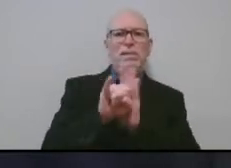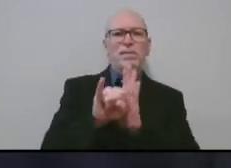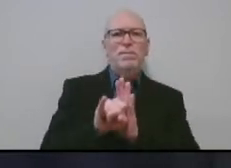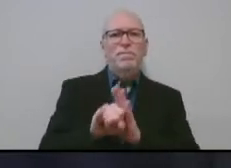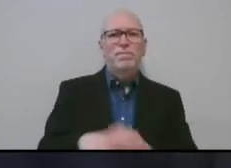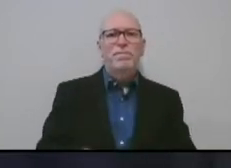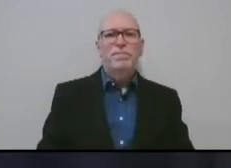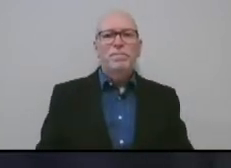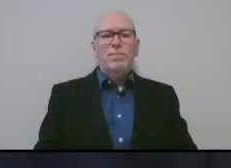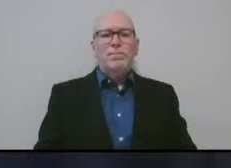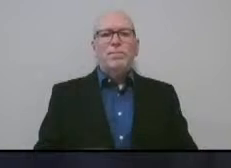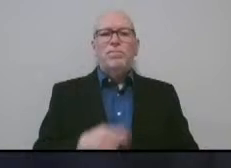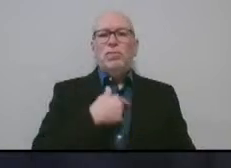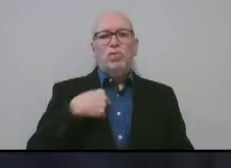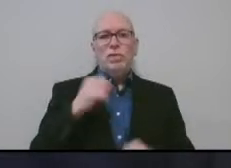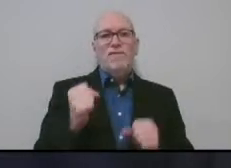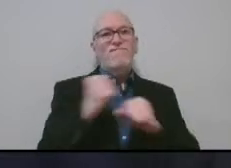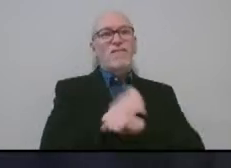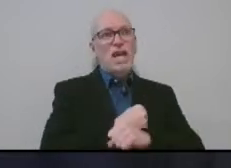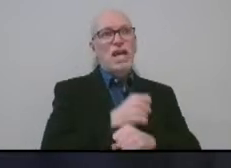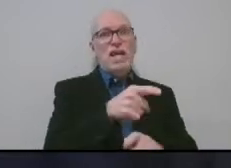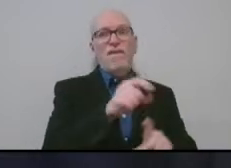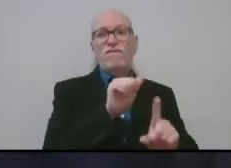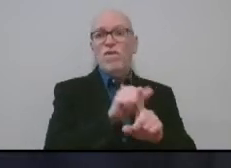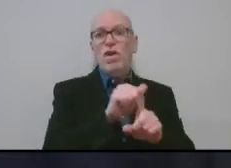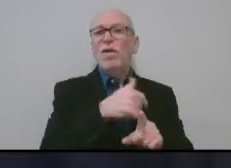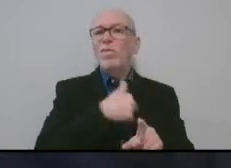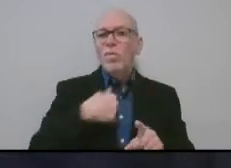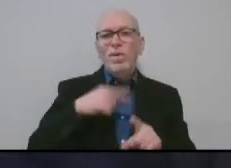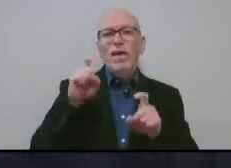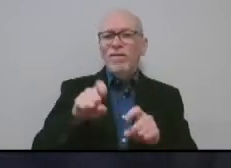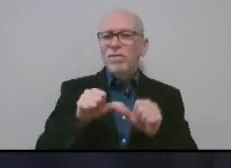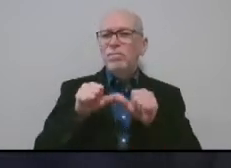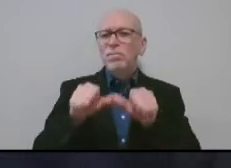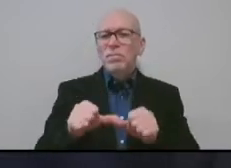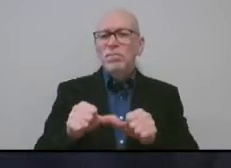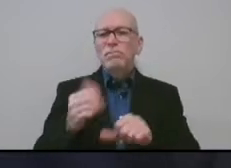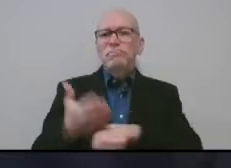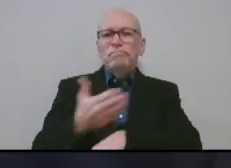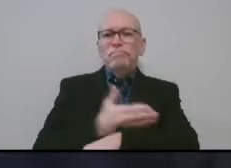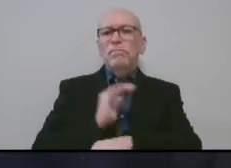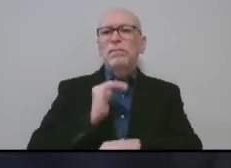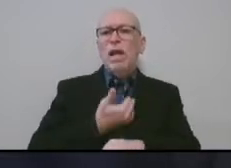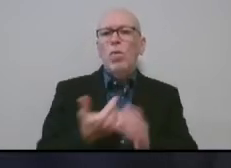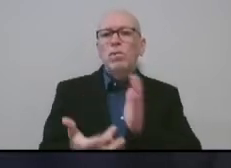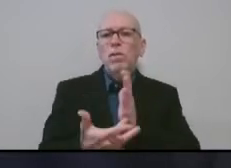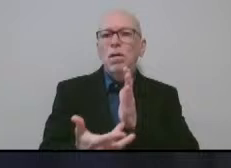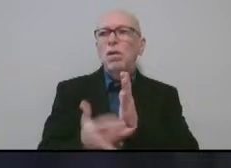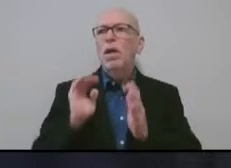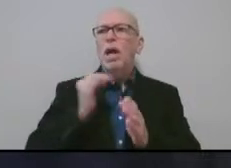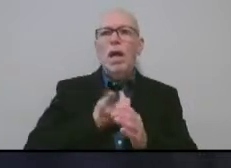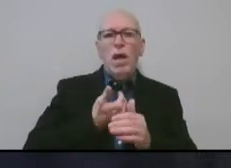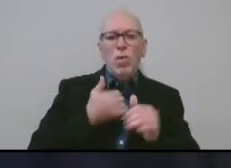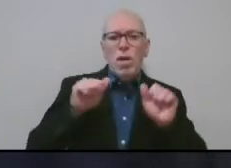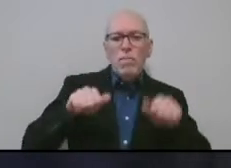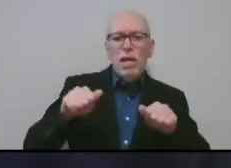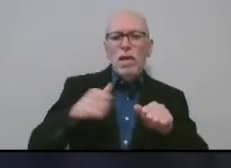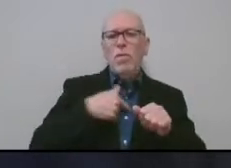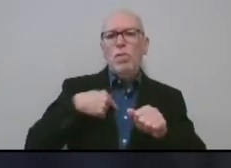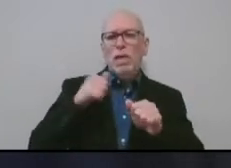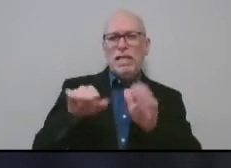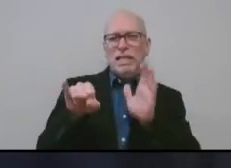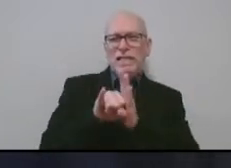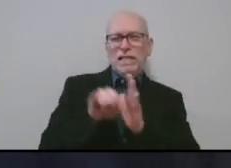We're combating this fraud by continuing to evolve our tools and technology to verify claimants'